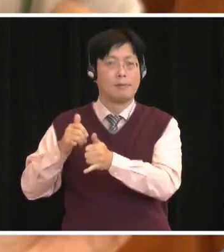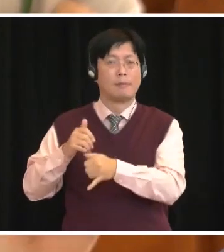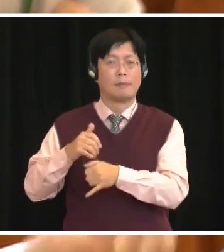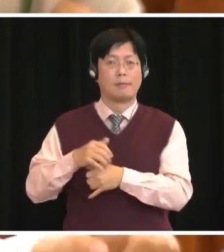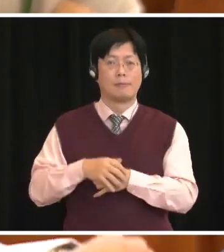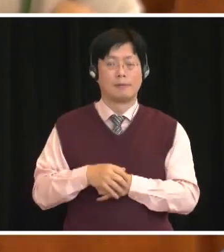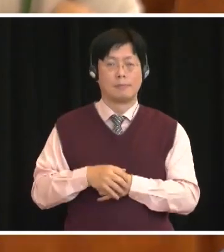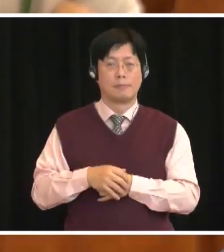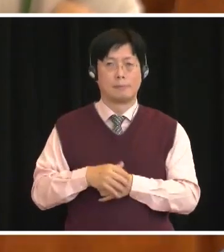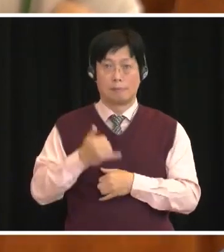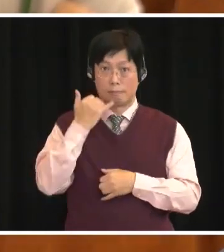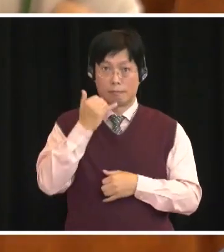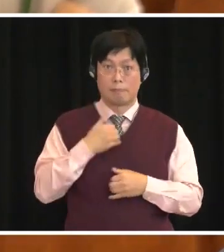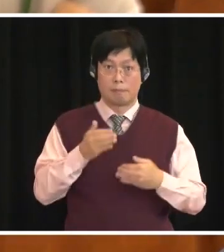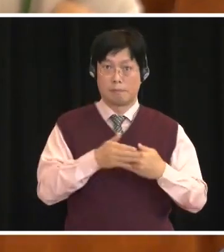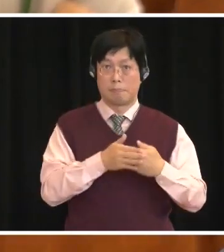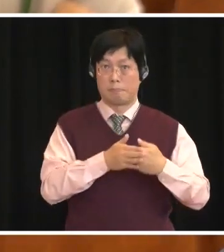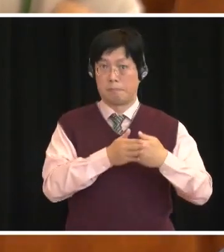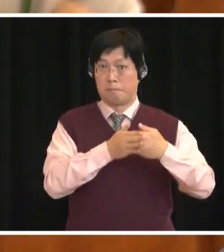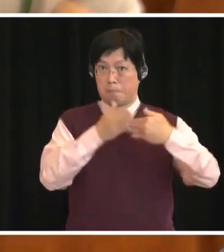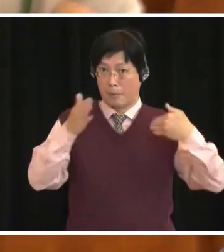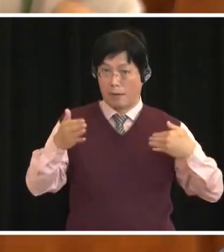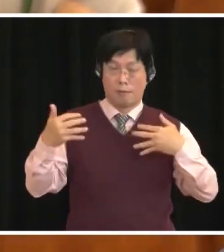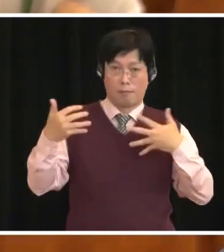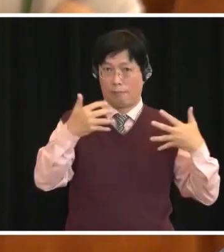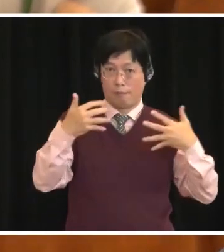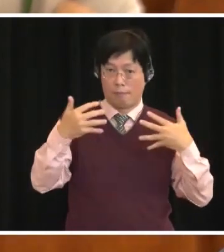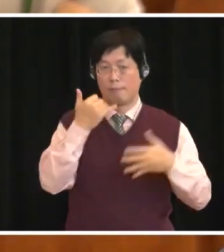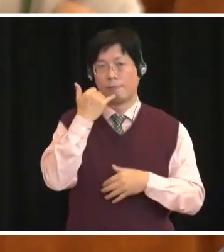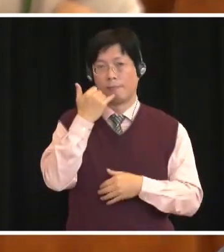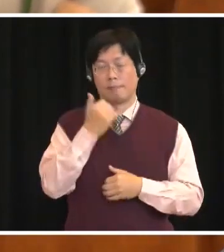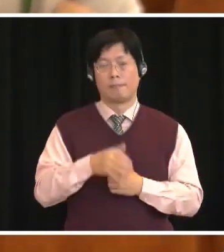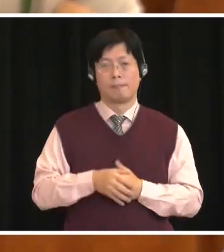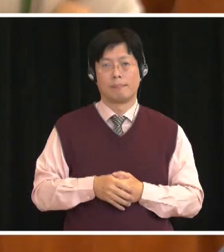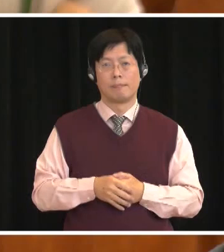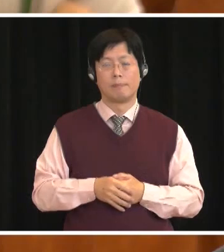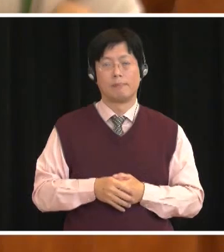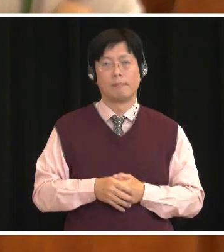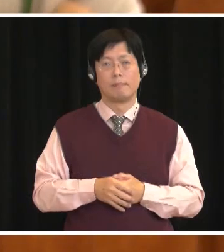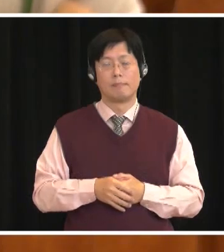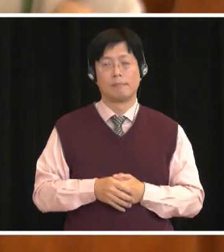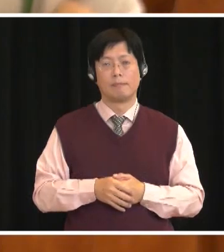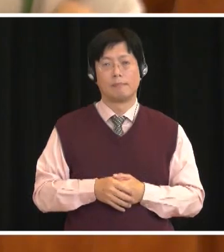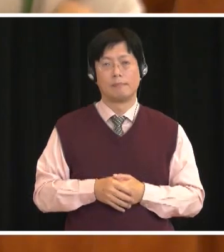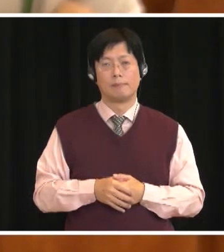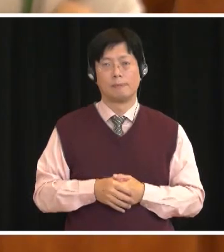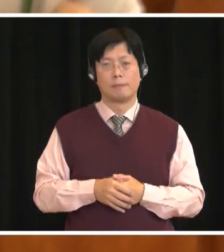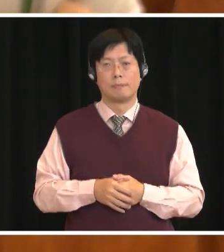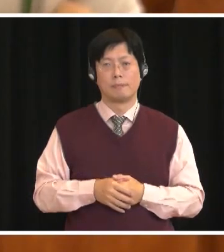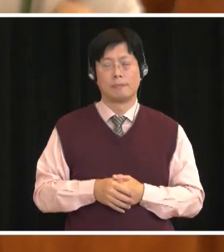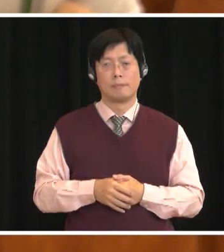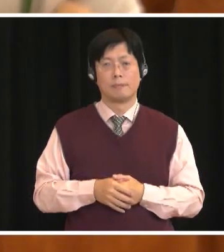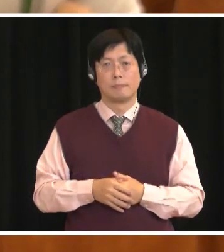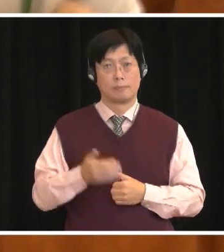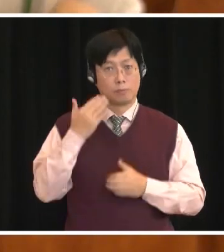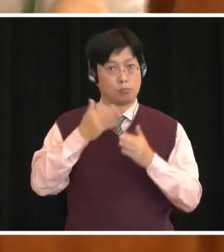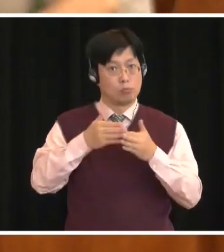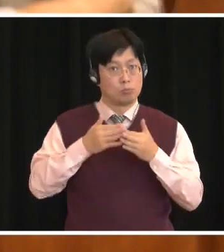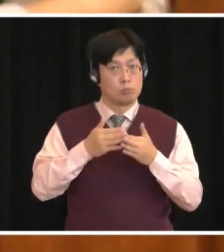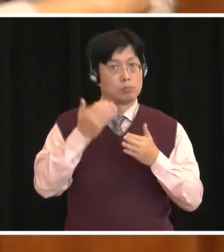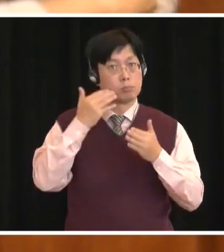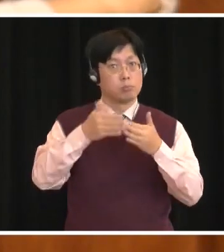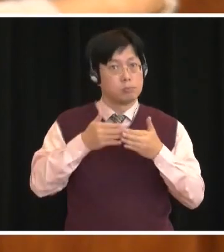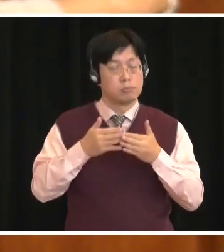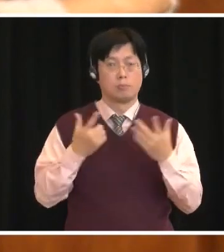in a separate room accompanied by a social worker the cross-examination can take